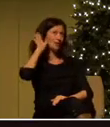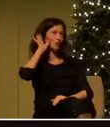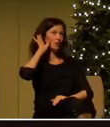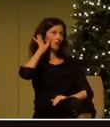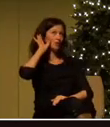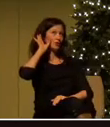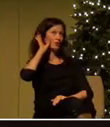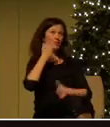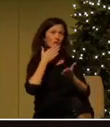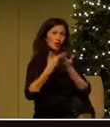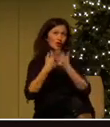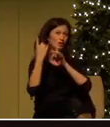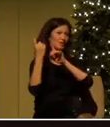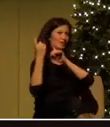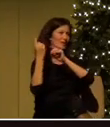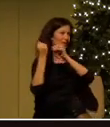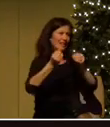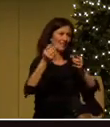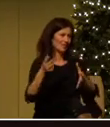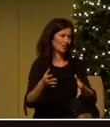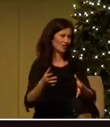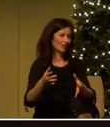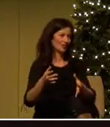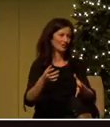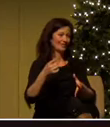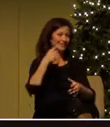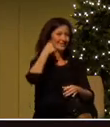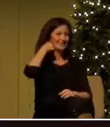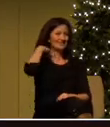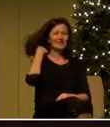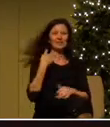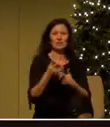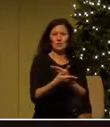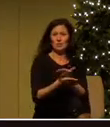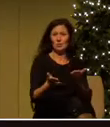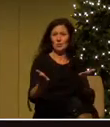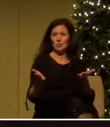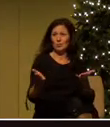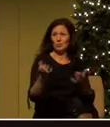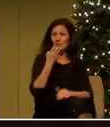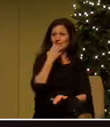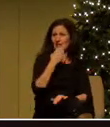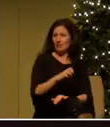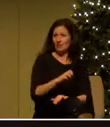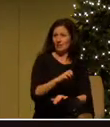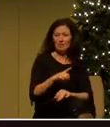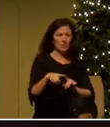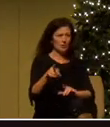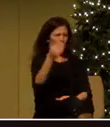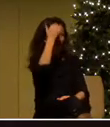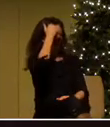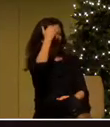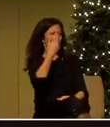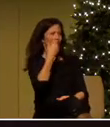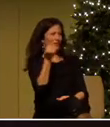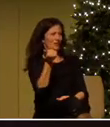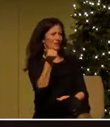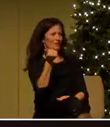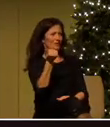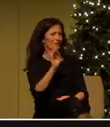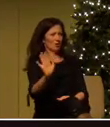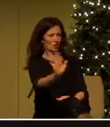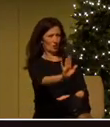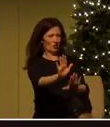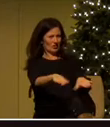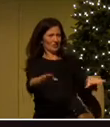And he's saying that you're evil, but you know better than that. You give good gifts to your